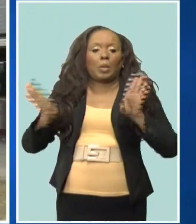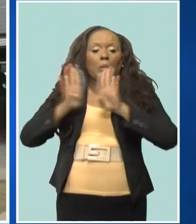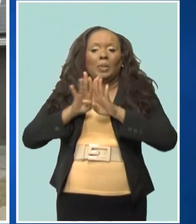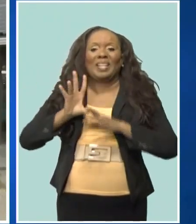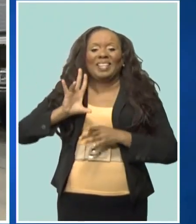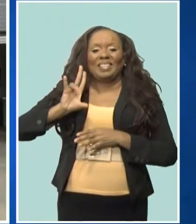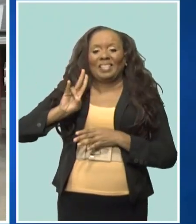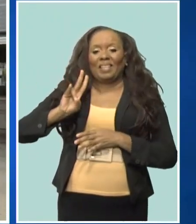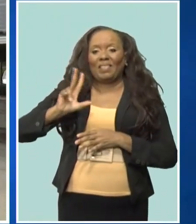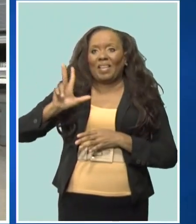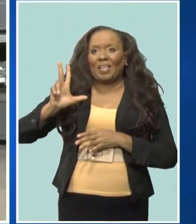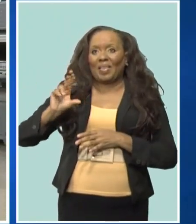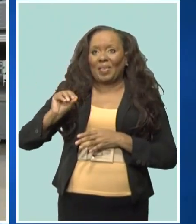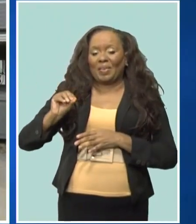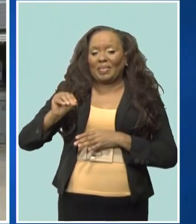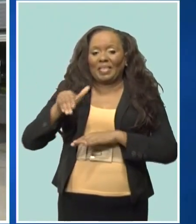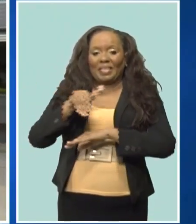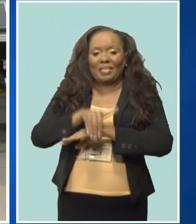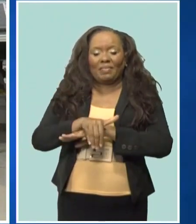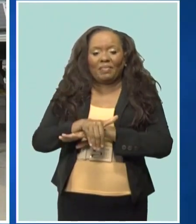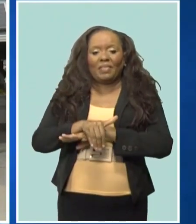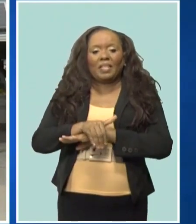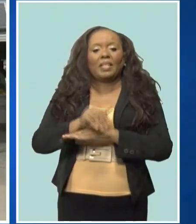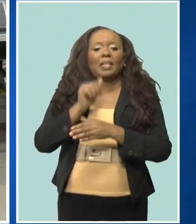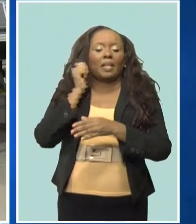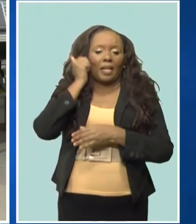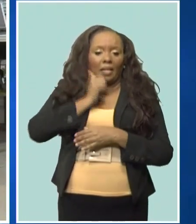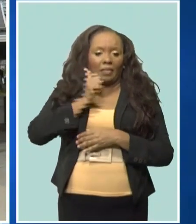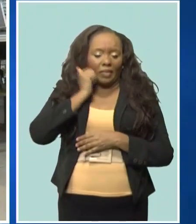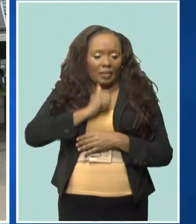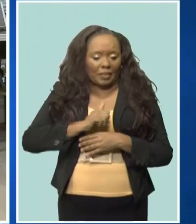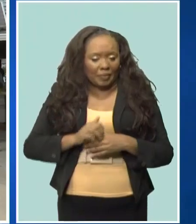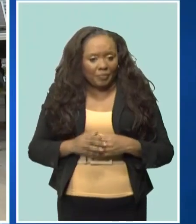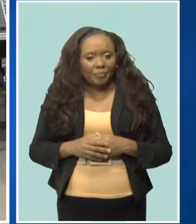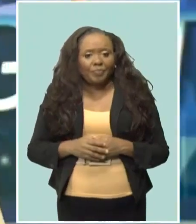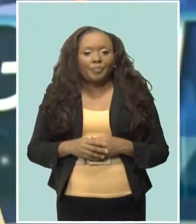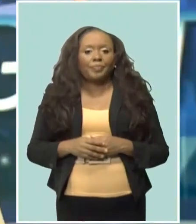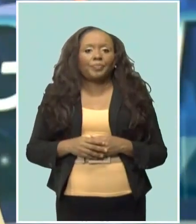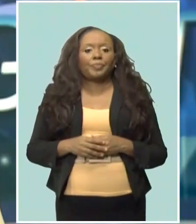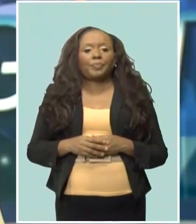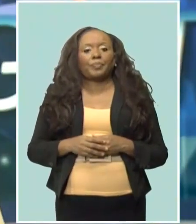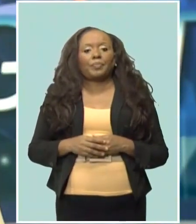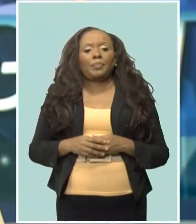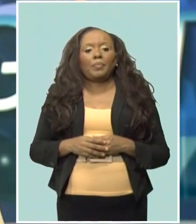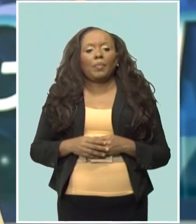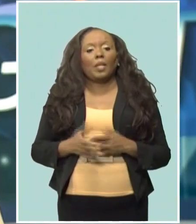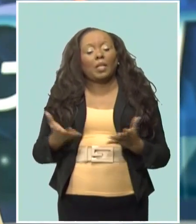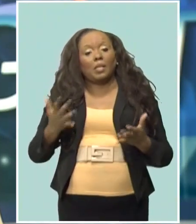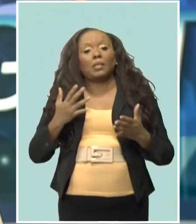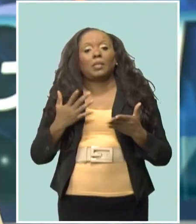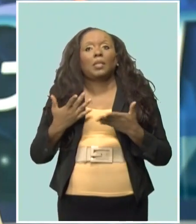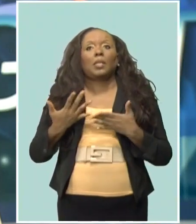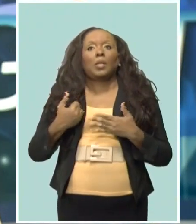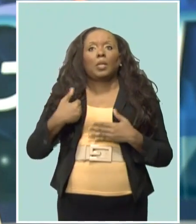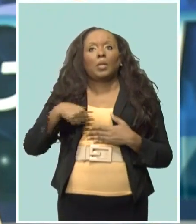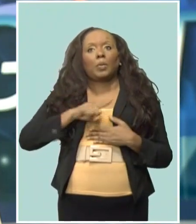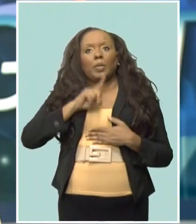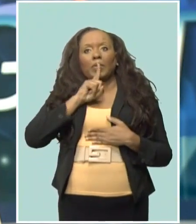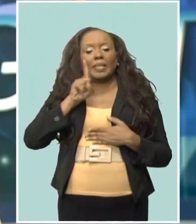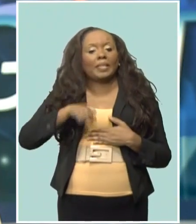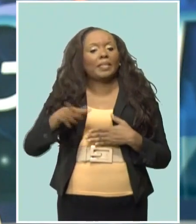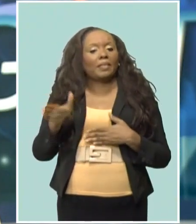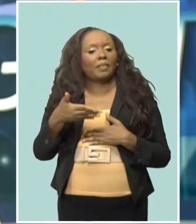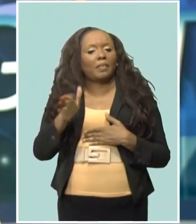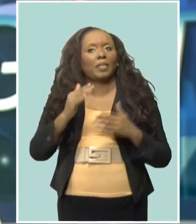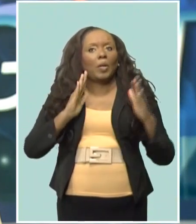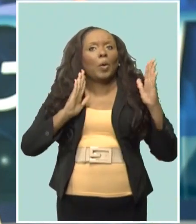p.m. daily. Rachel Agard, CBC News. Thank you, Rachel. We definitely need our fish, so we hope